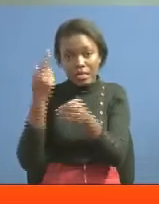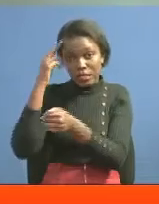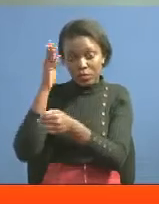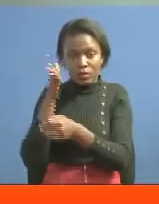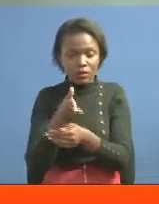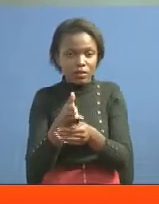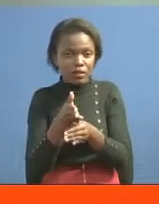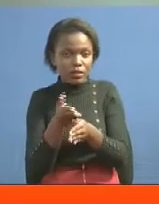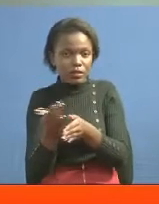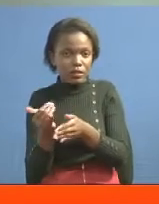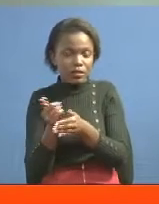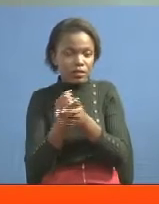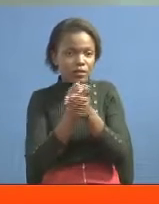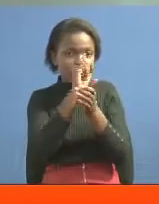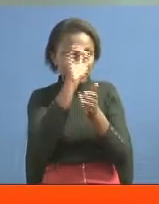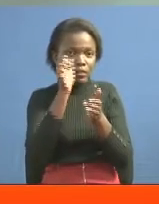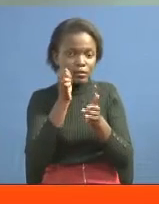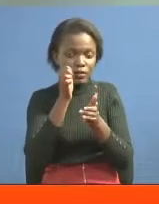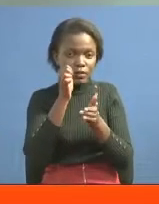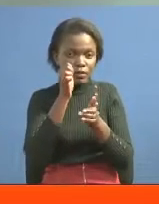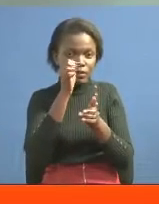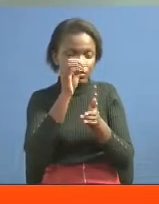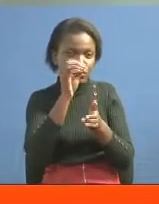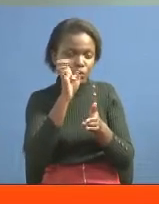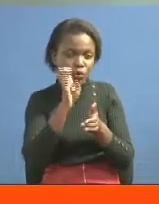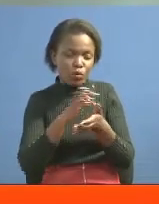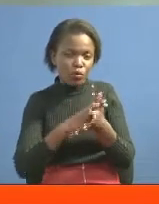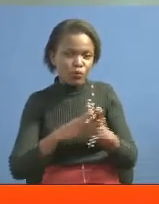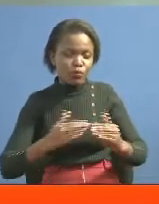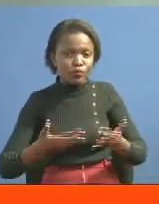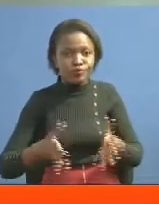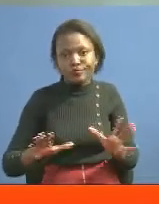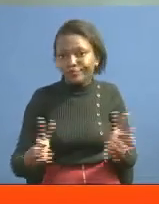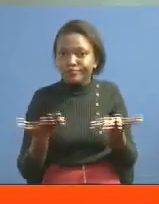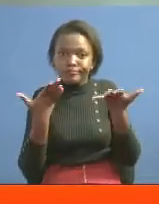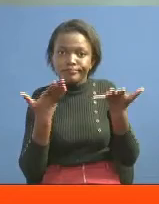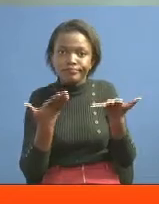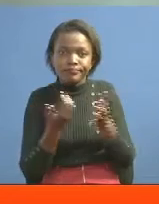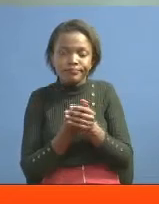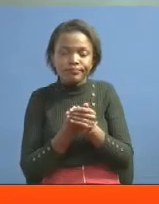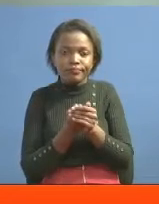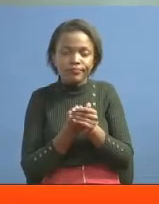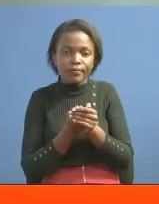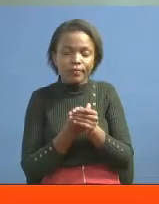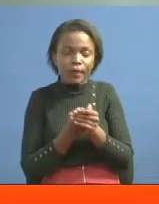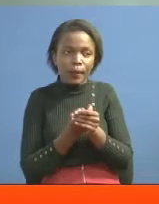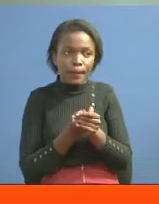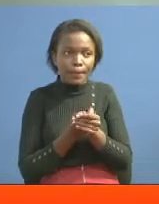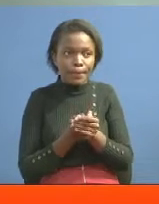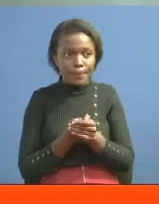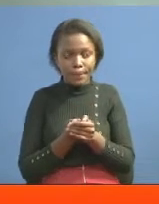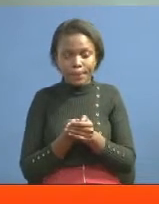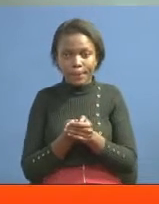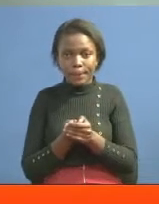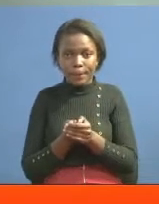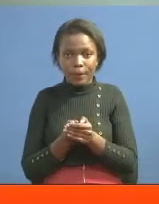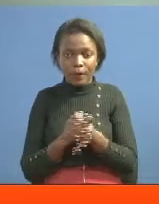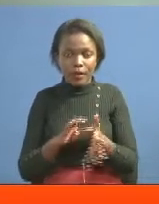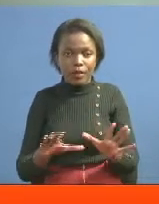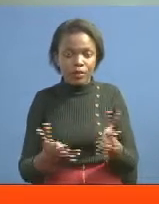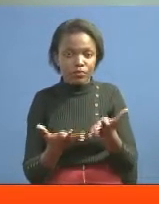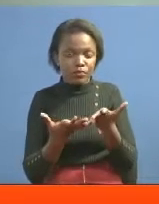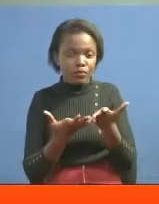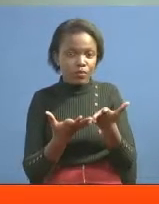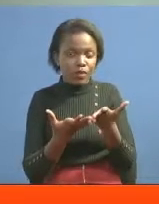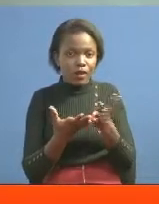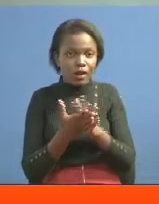we are joined by Joe Gashira, the founder of Inuka Leadership, a startup garage, to help us in that regard. Inuka Leadership Africa